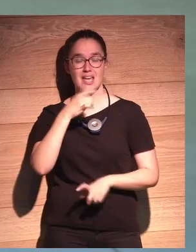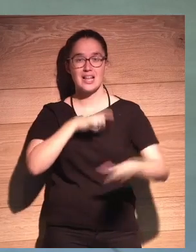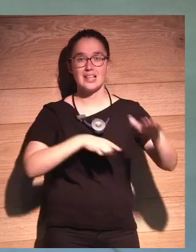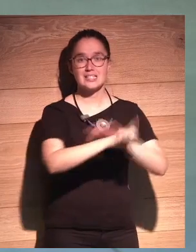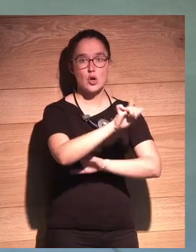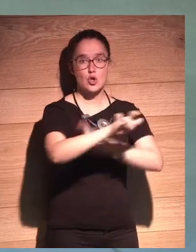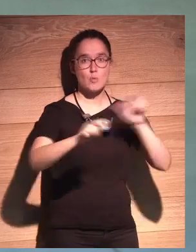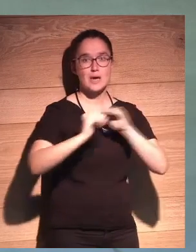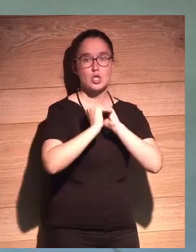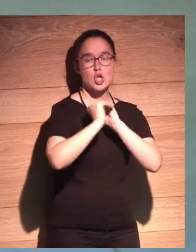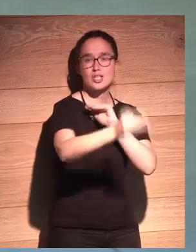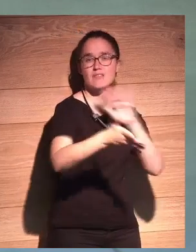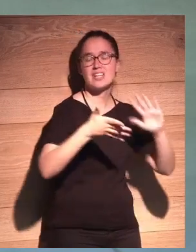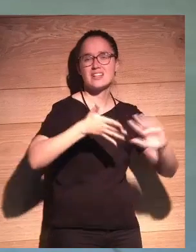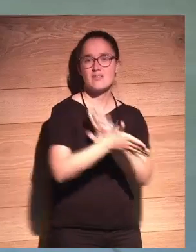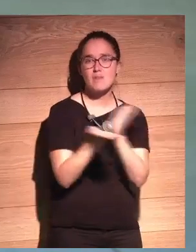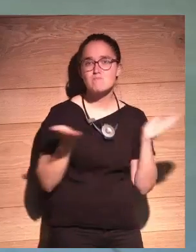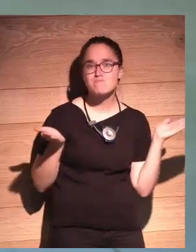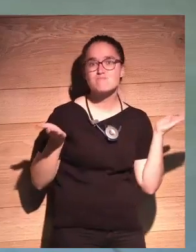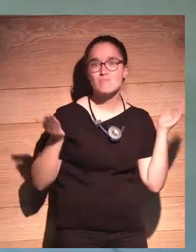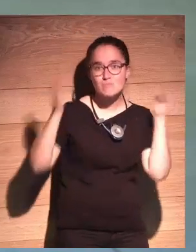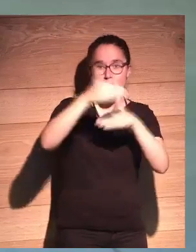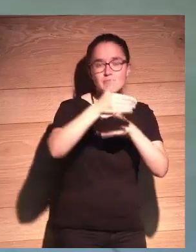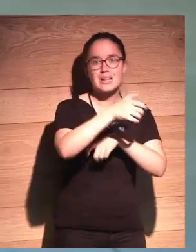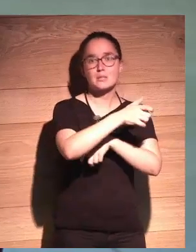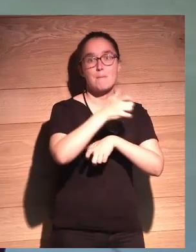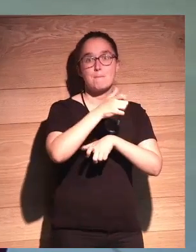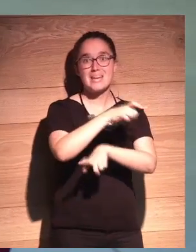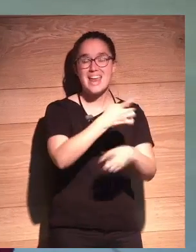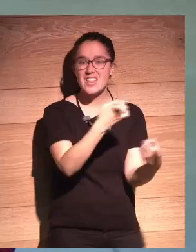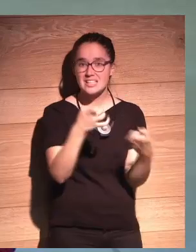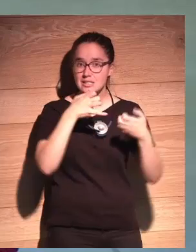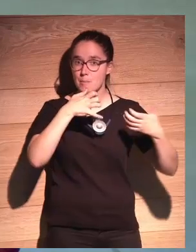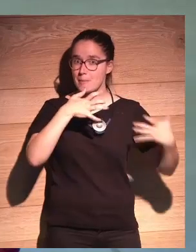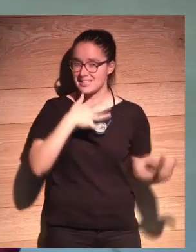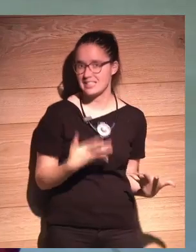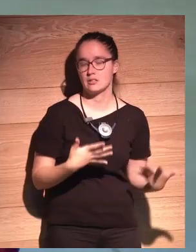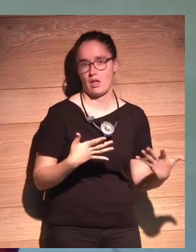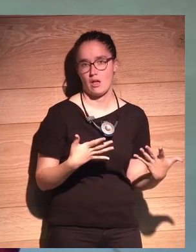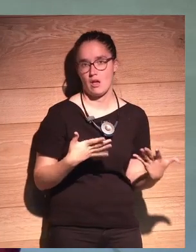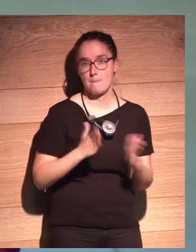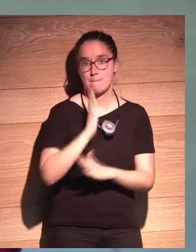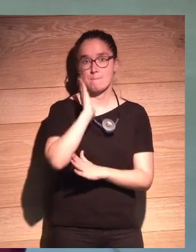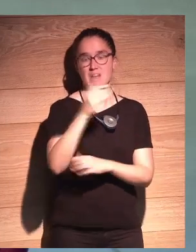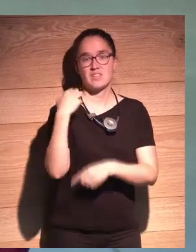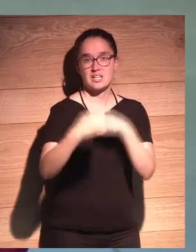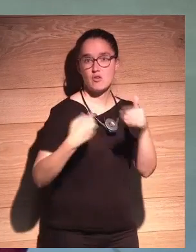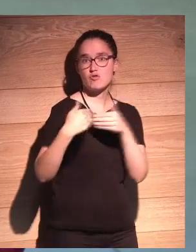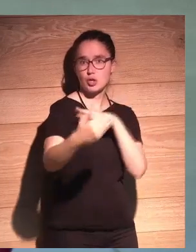that sustainable human development means understanding the needs of the present